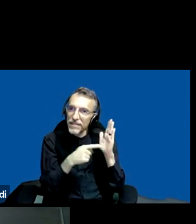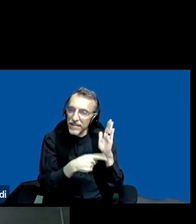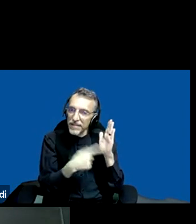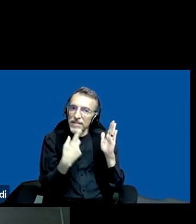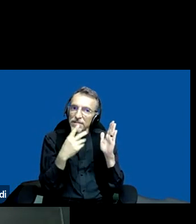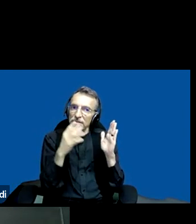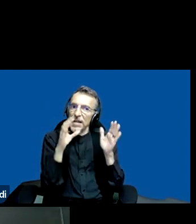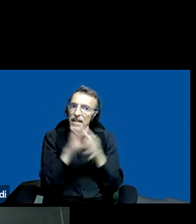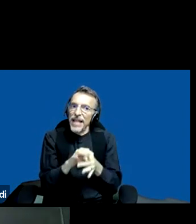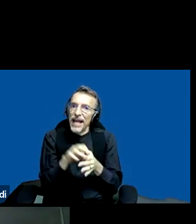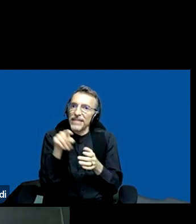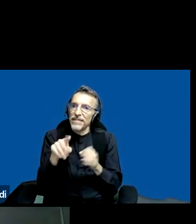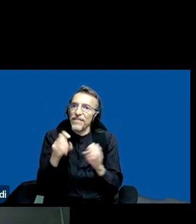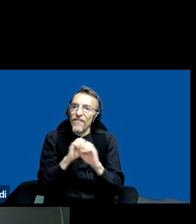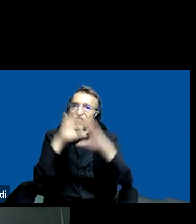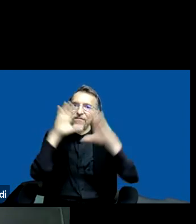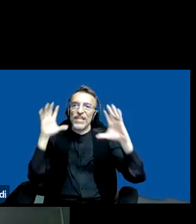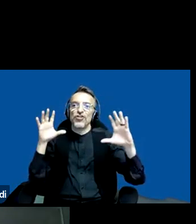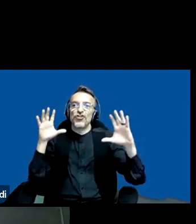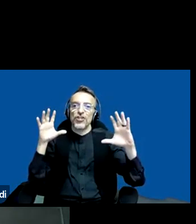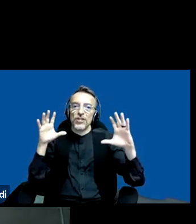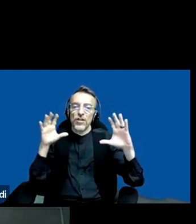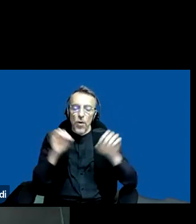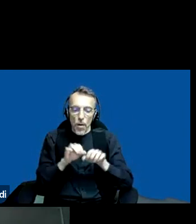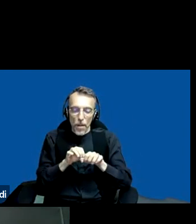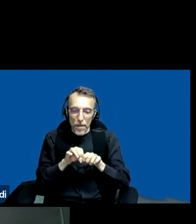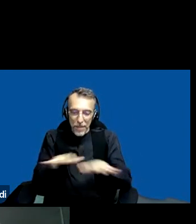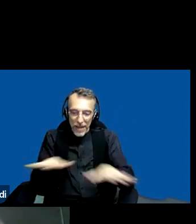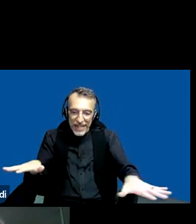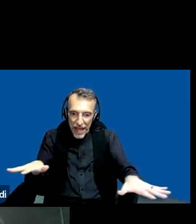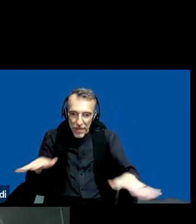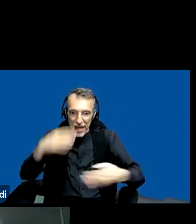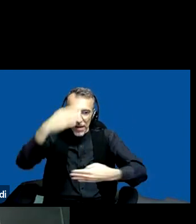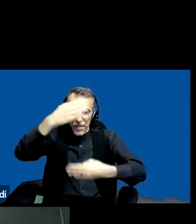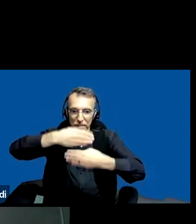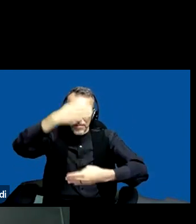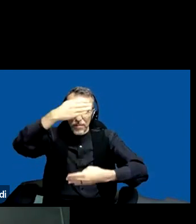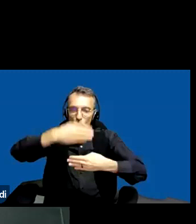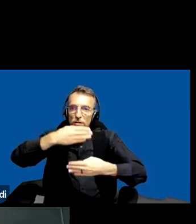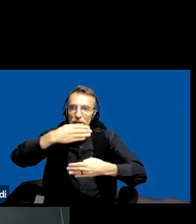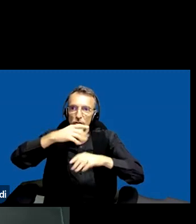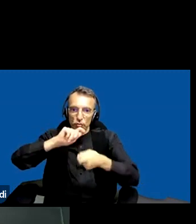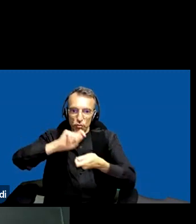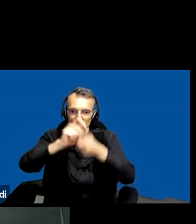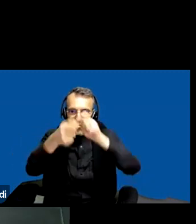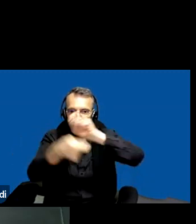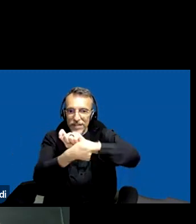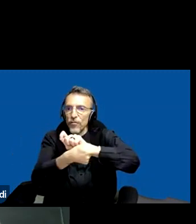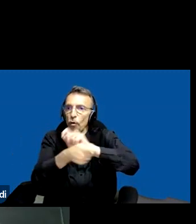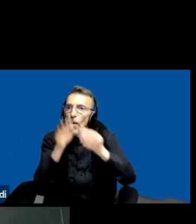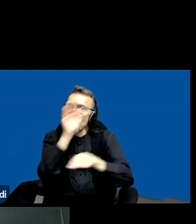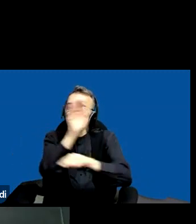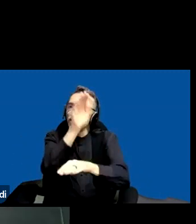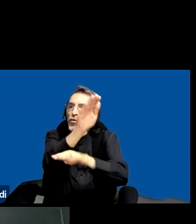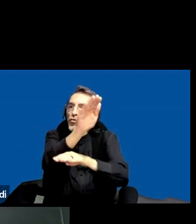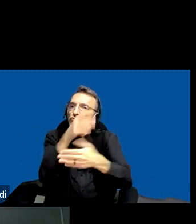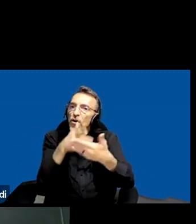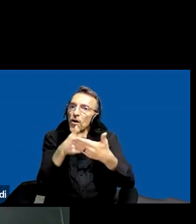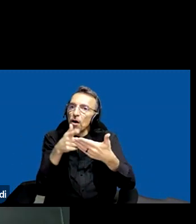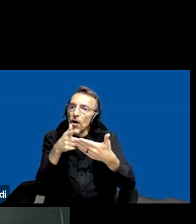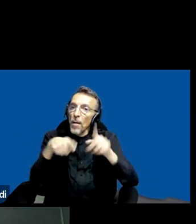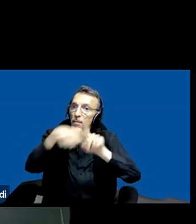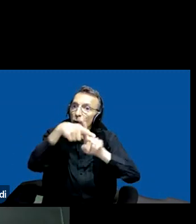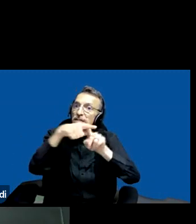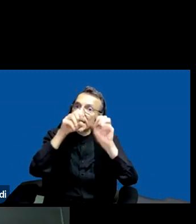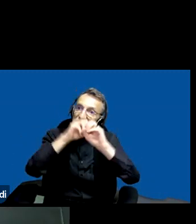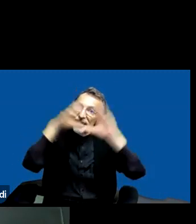that gives us a vision of a pandemic portal to a transformed future in a positive sense. We,